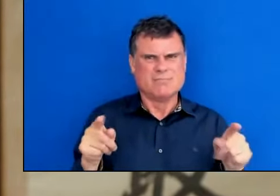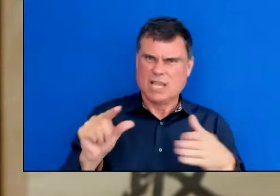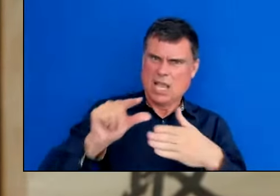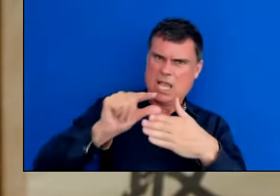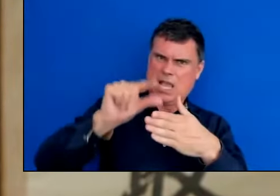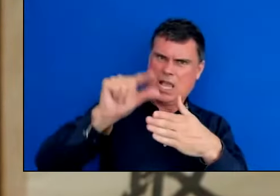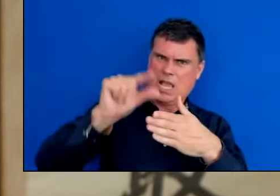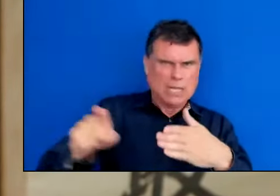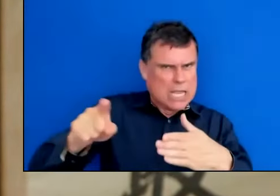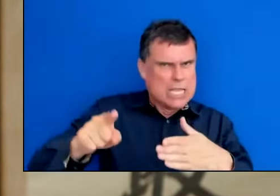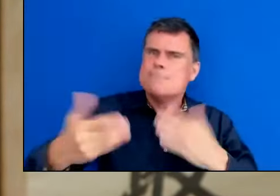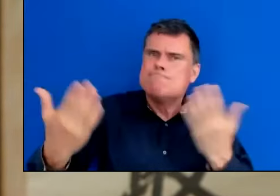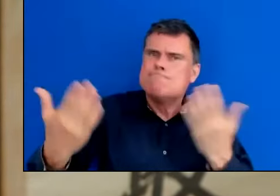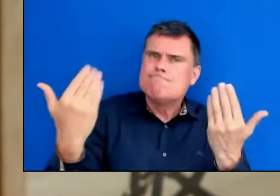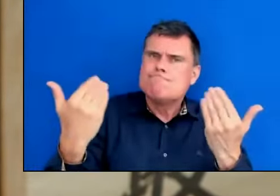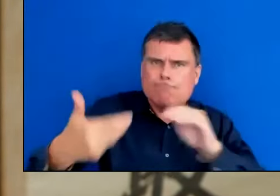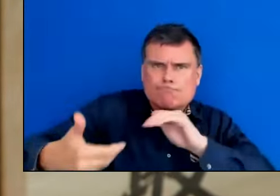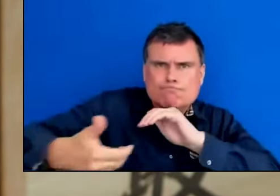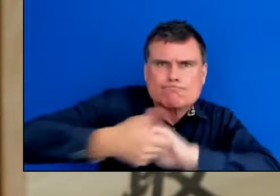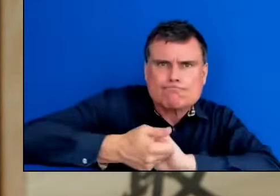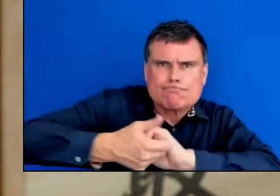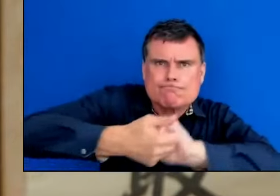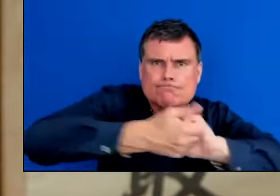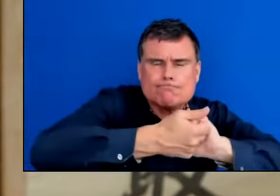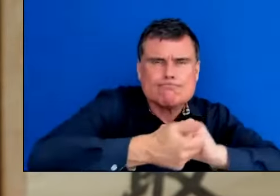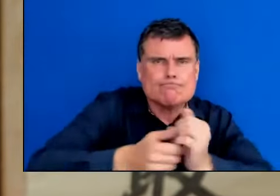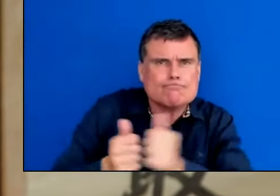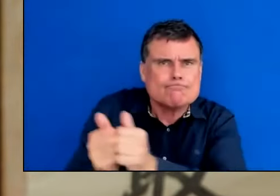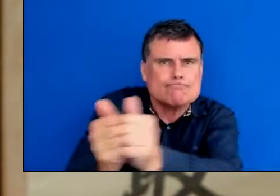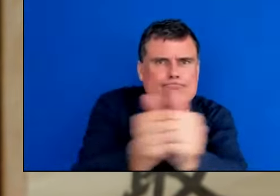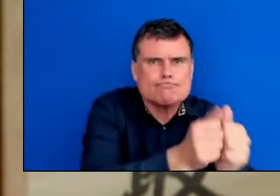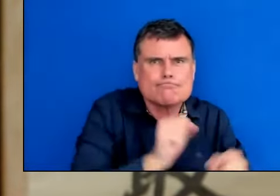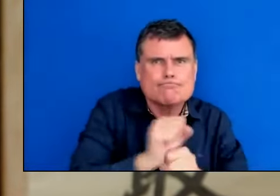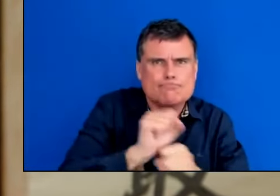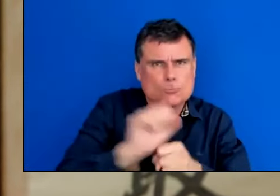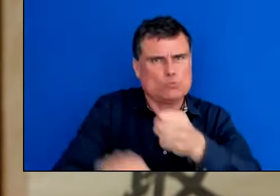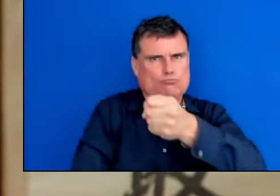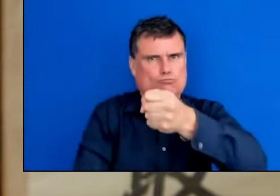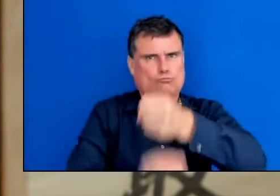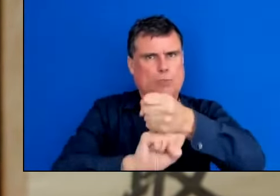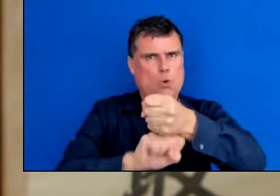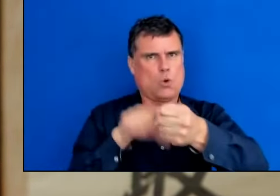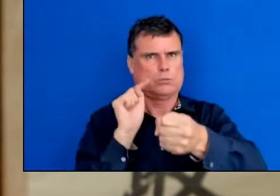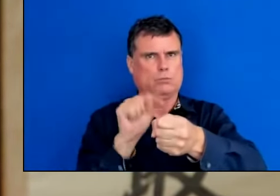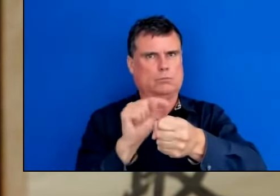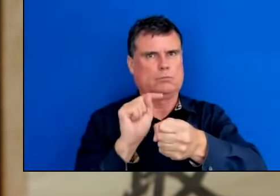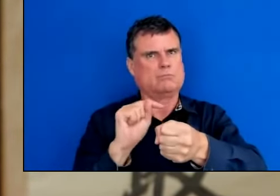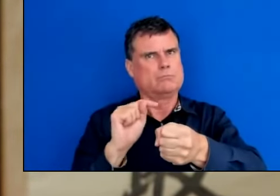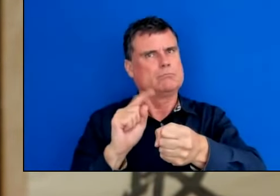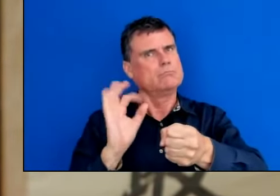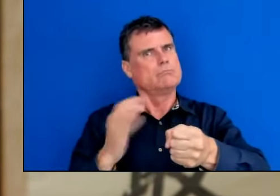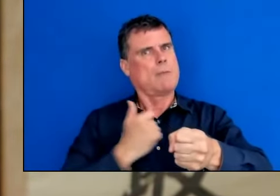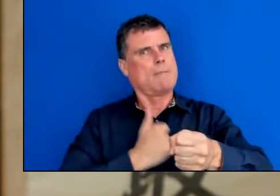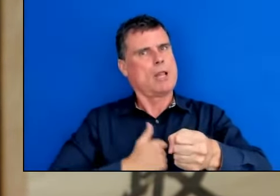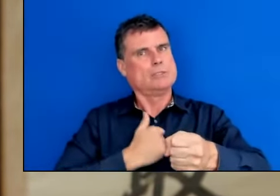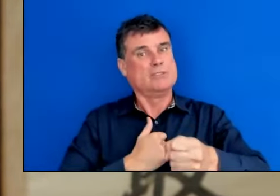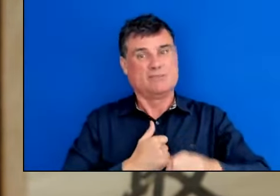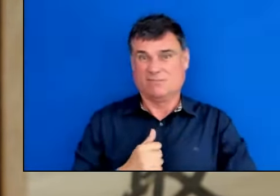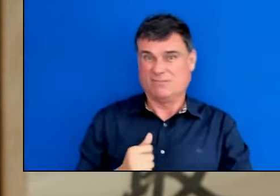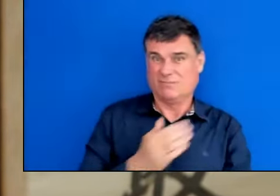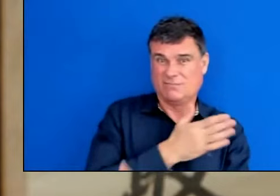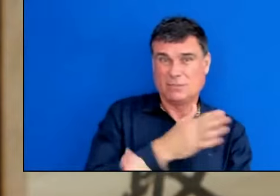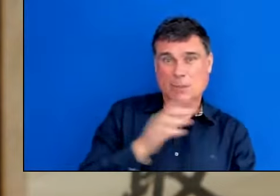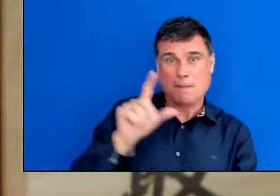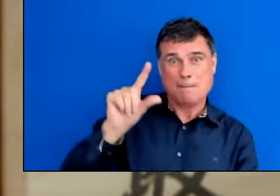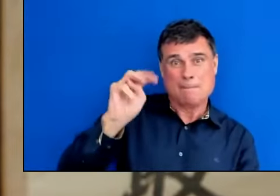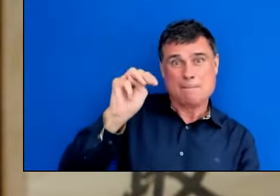highlights of my years in Victoria. So in May of 2012, at the